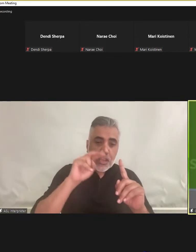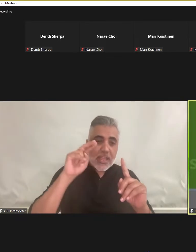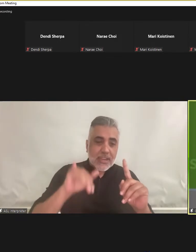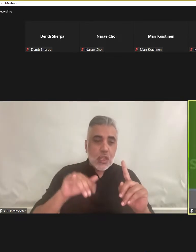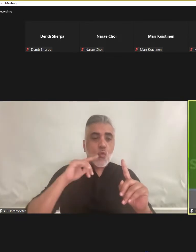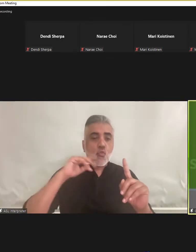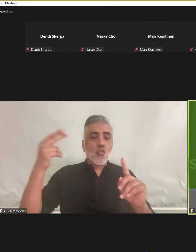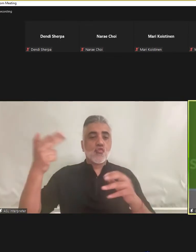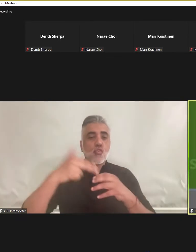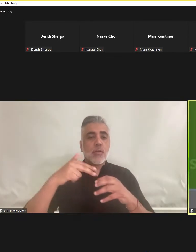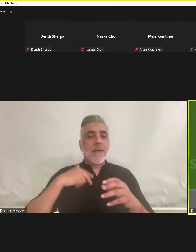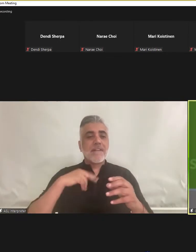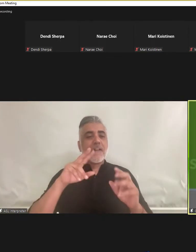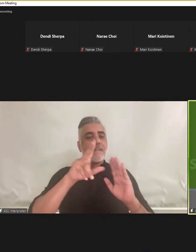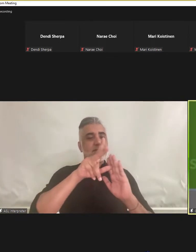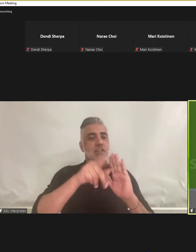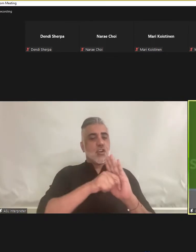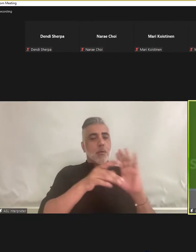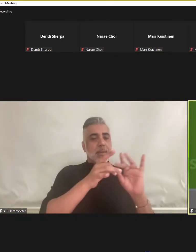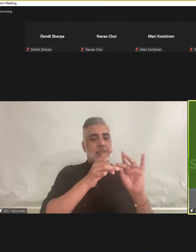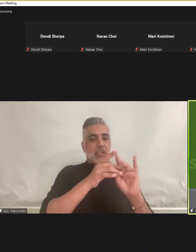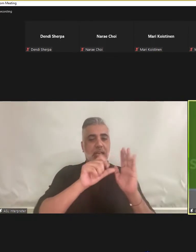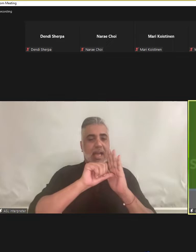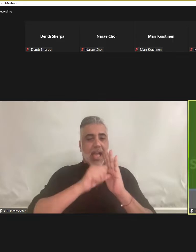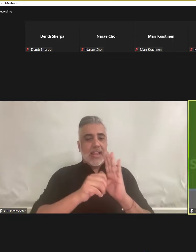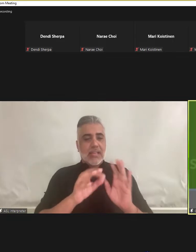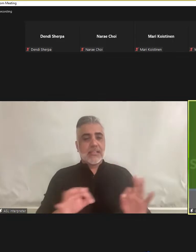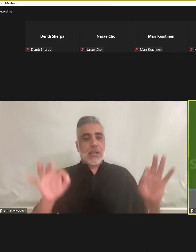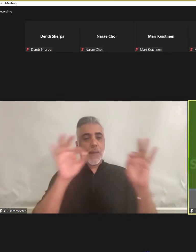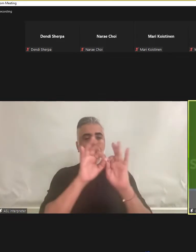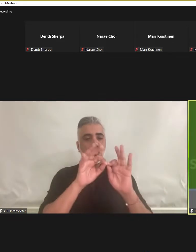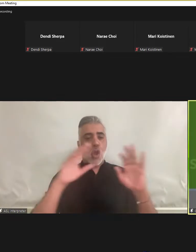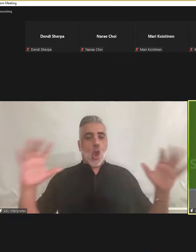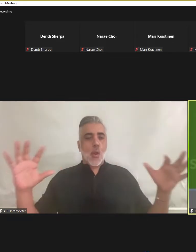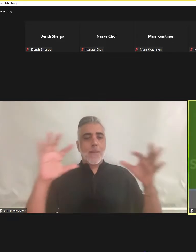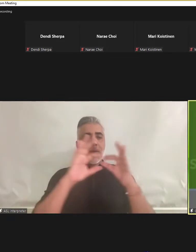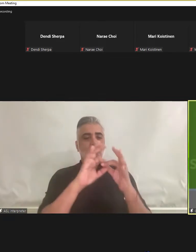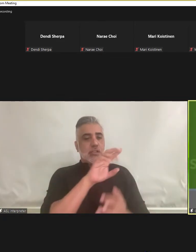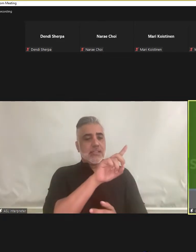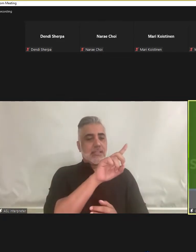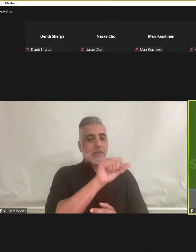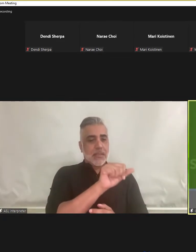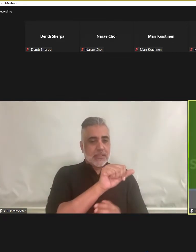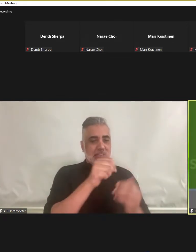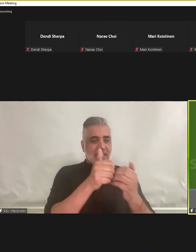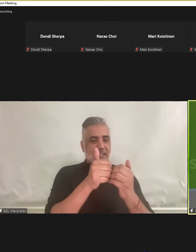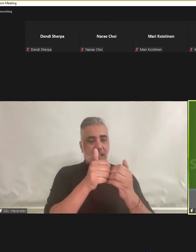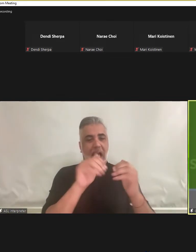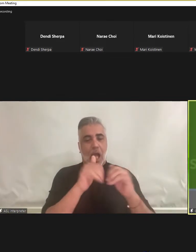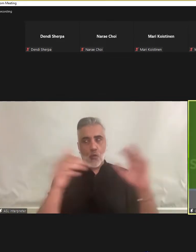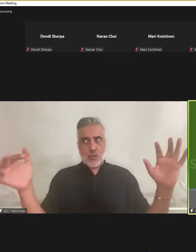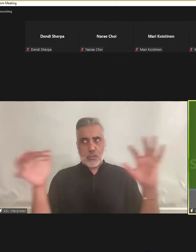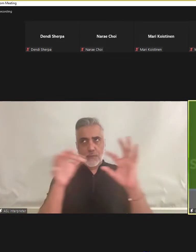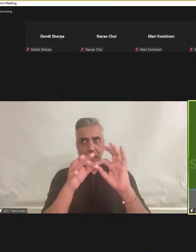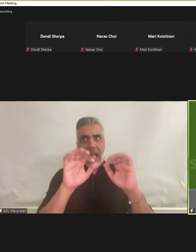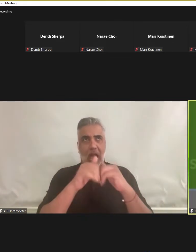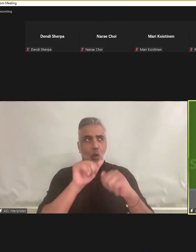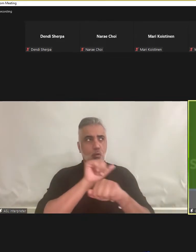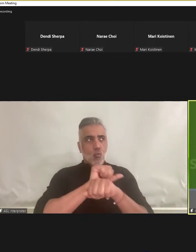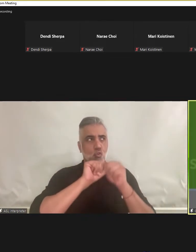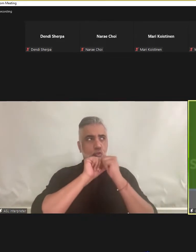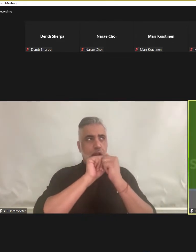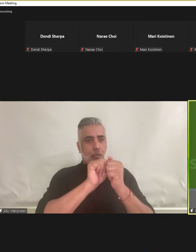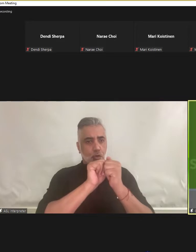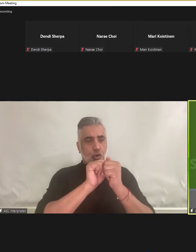video message to highlight the importance of bridging the disability divide and how we can work together to do